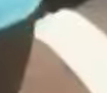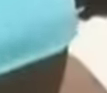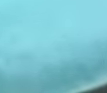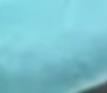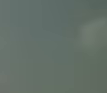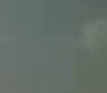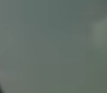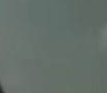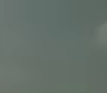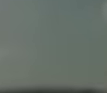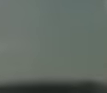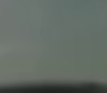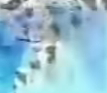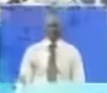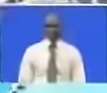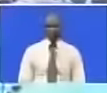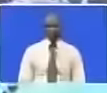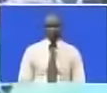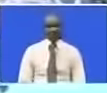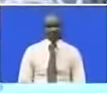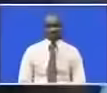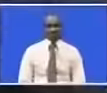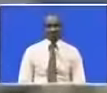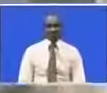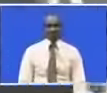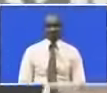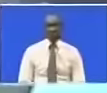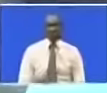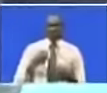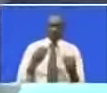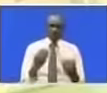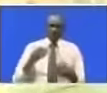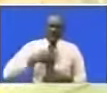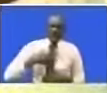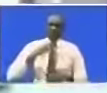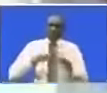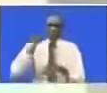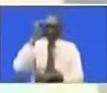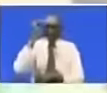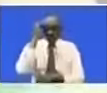Vitu vyote vimetoweka. Tunataka wanetu wapate elimu.